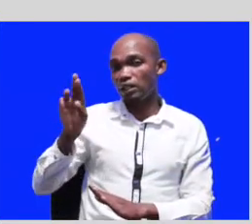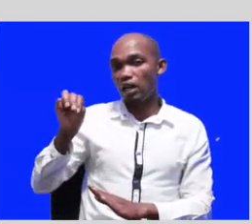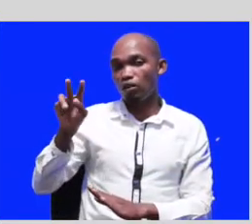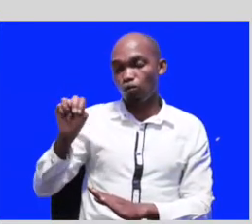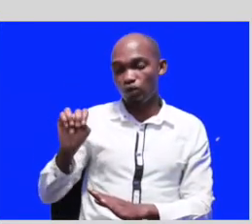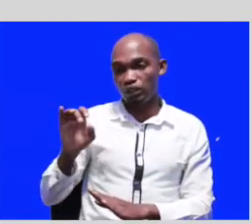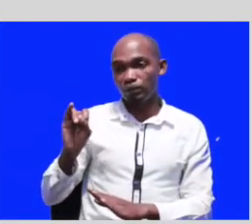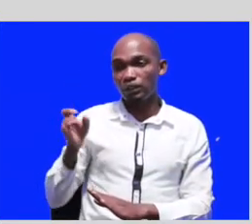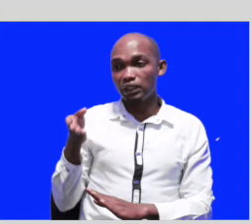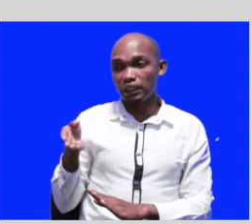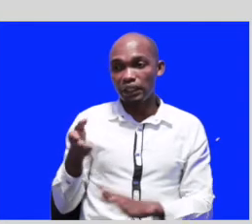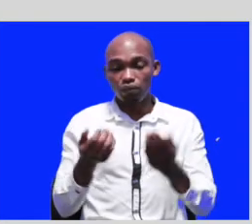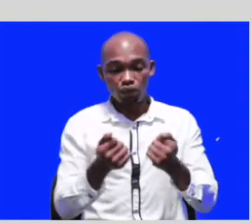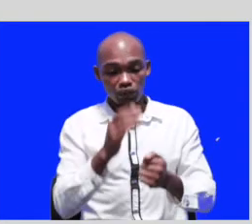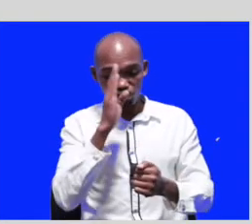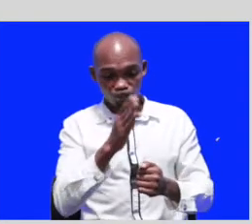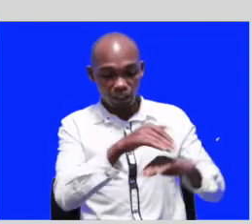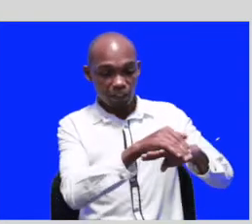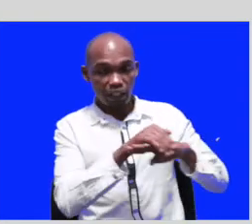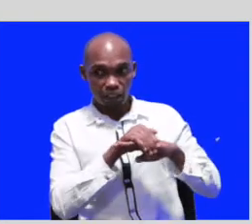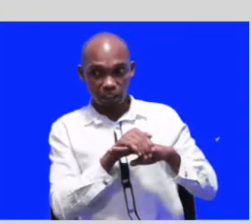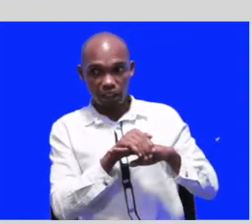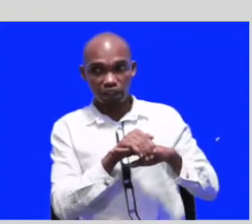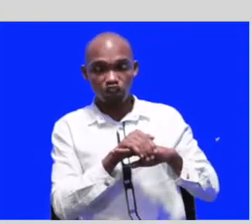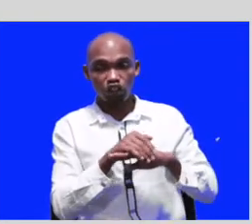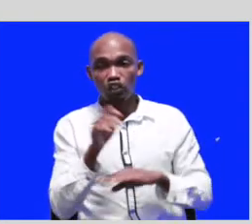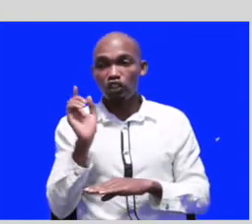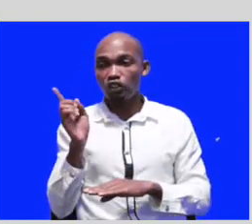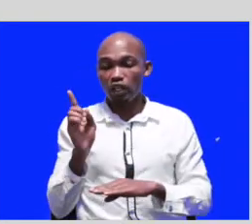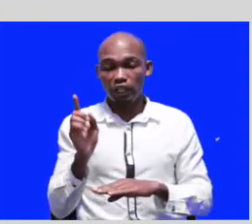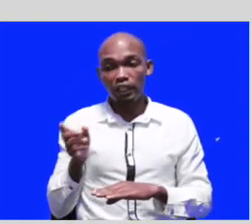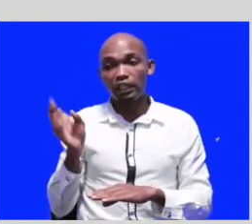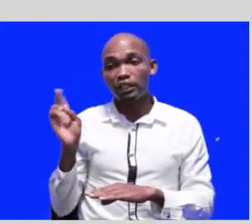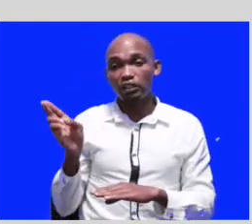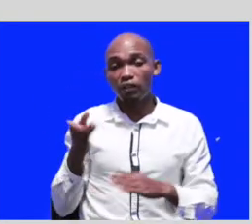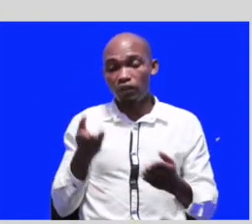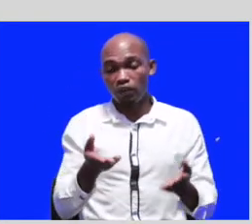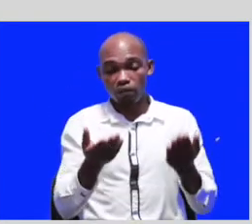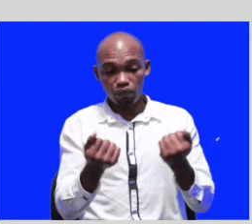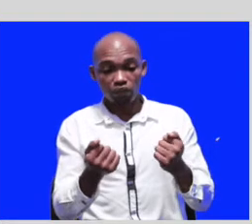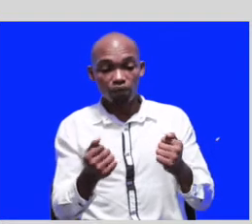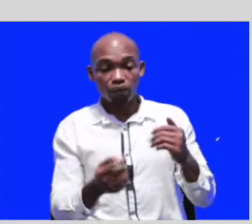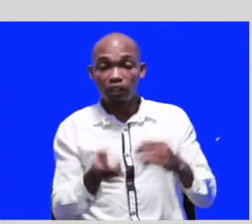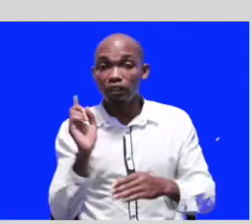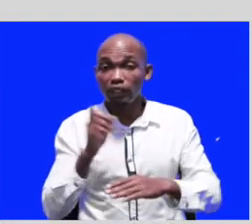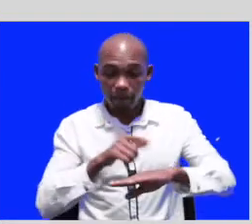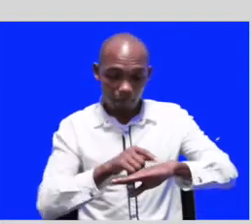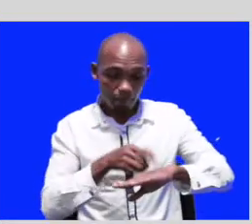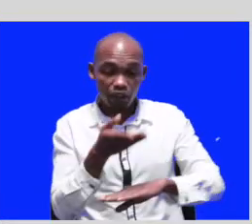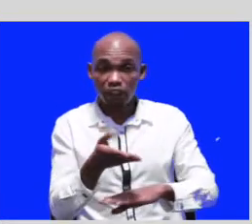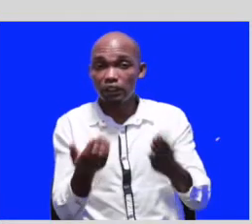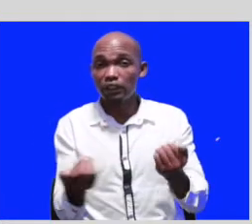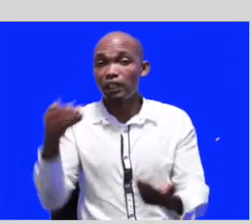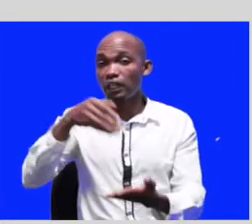naturalist. He based his theory on observation made during a 5-year geographical study. During his study,